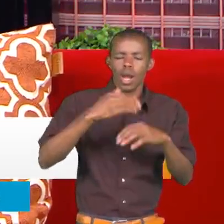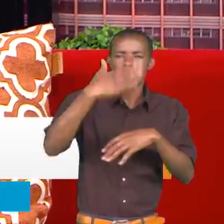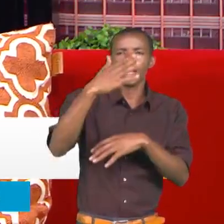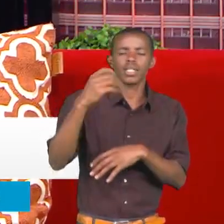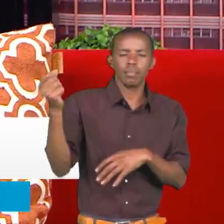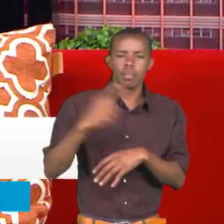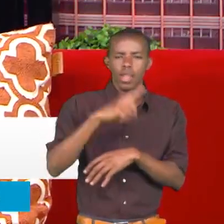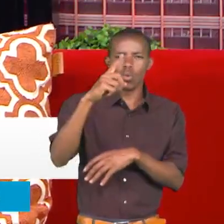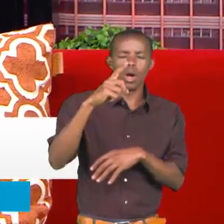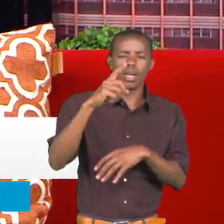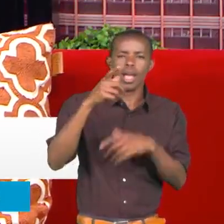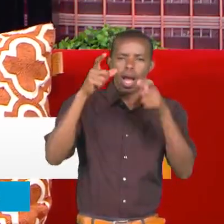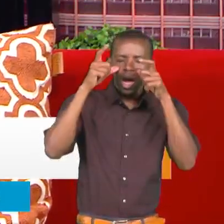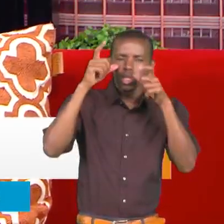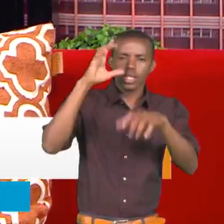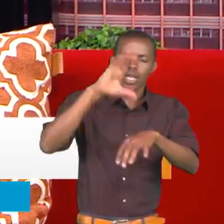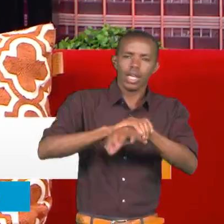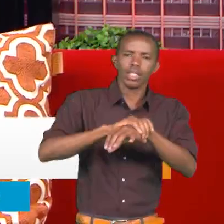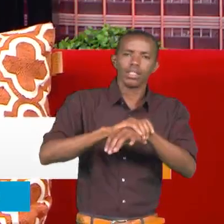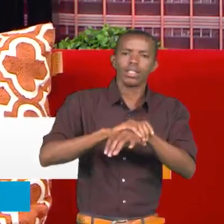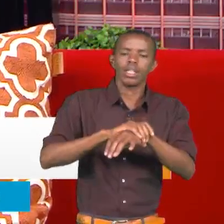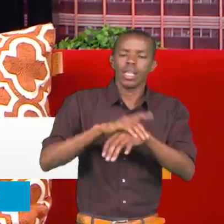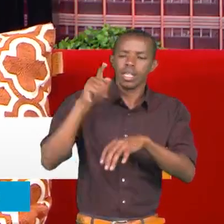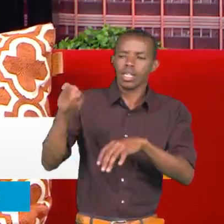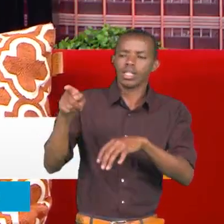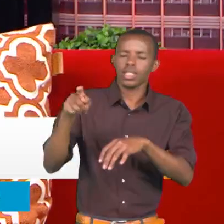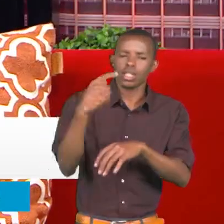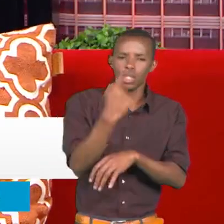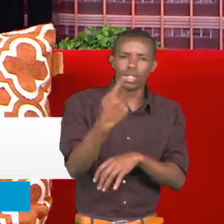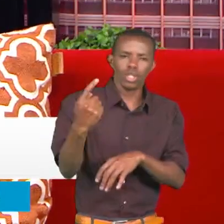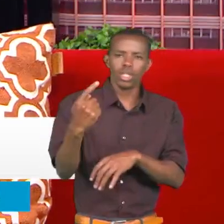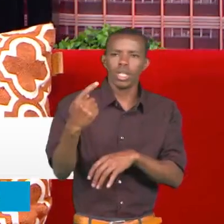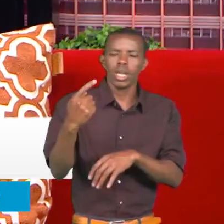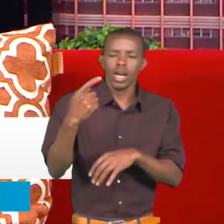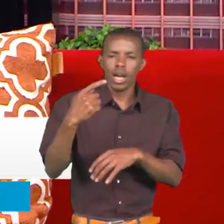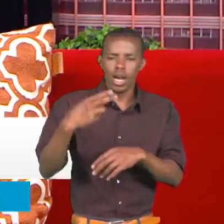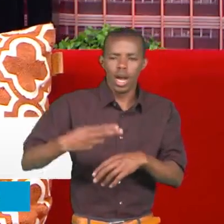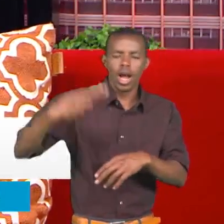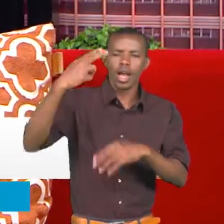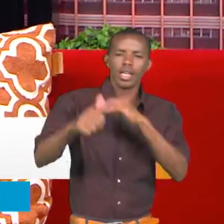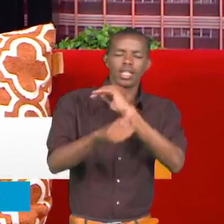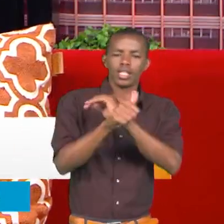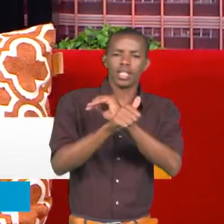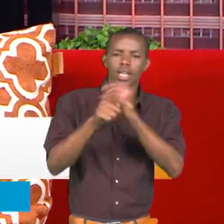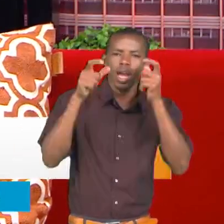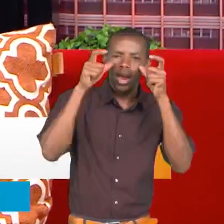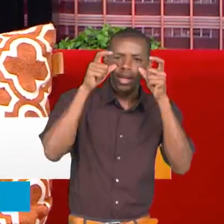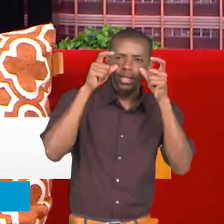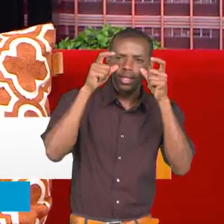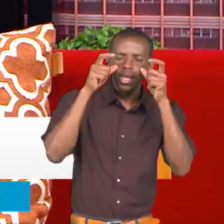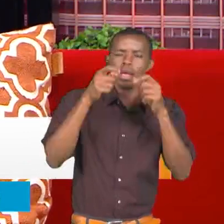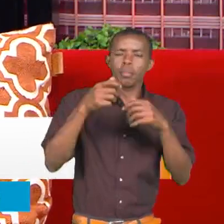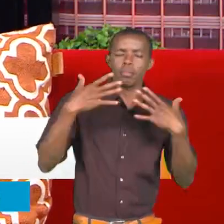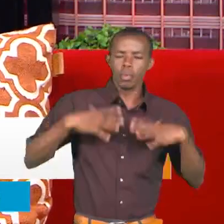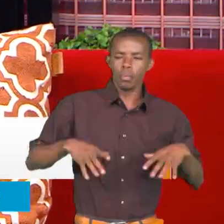get HIV. So that risk is very important. So PrEP is for anyone who is at very high risk of getting HIV. You know, that person whom, if they don't take